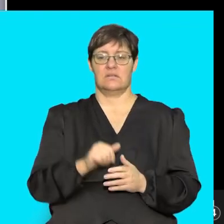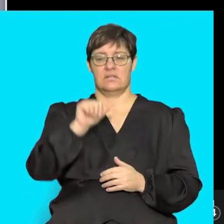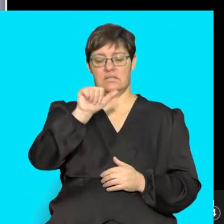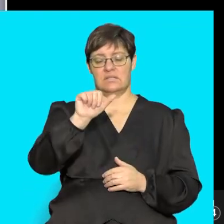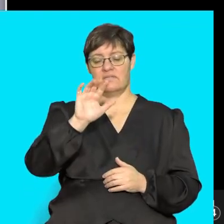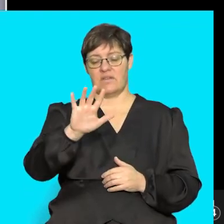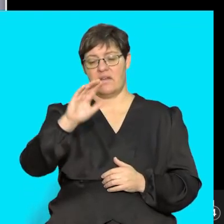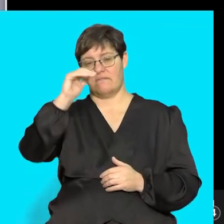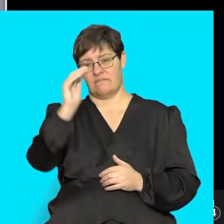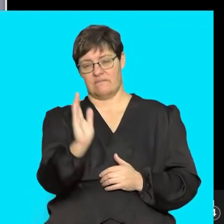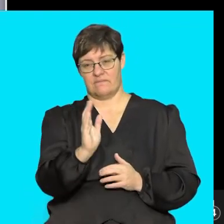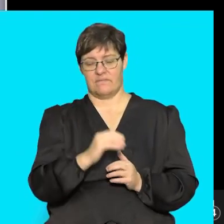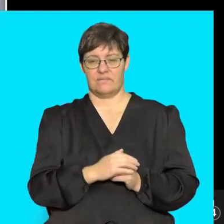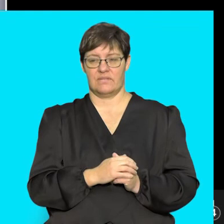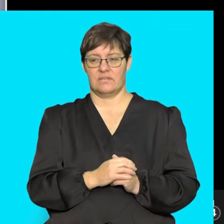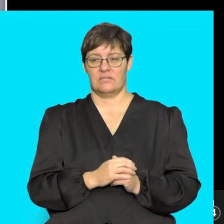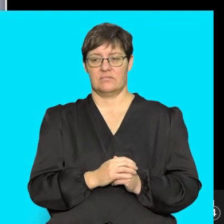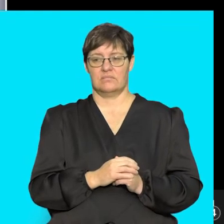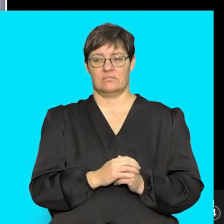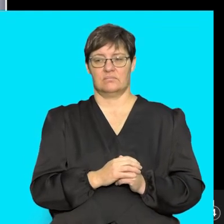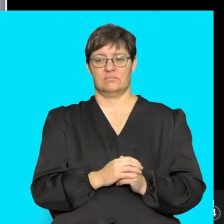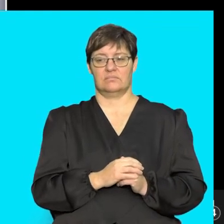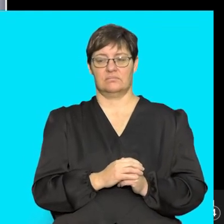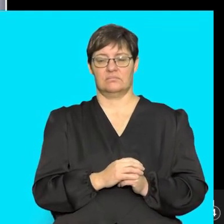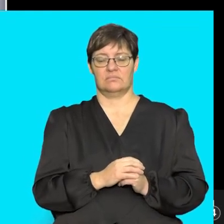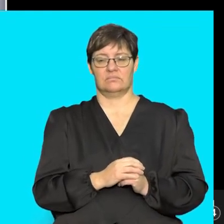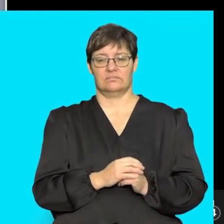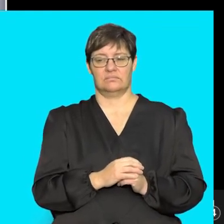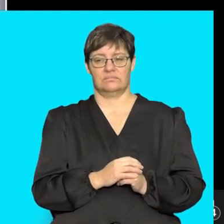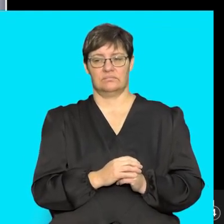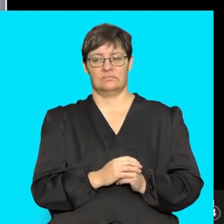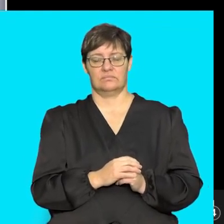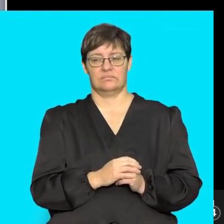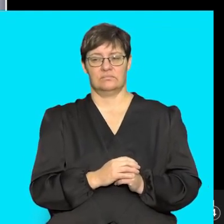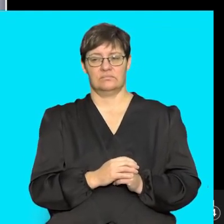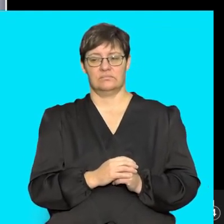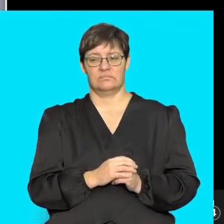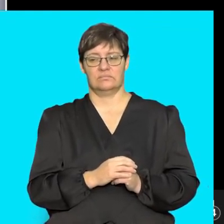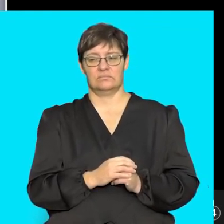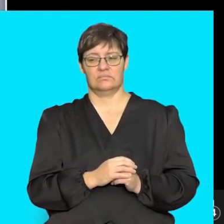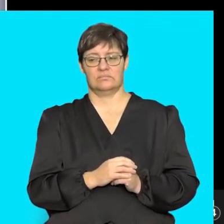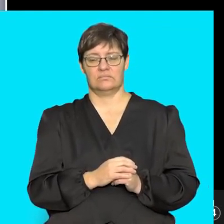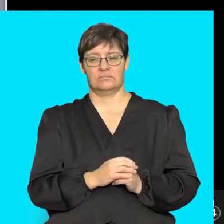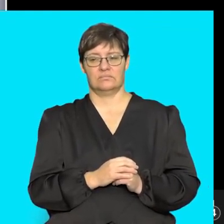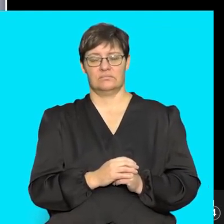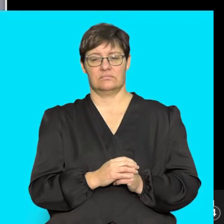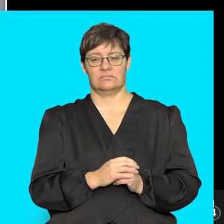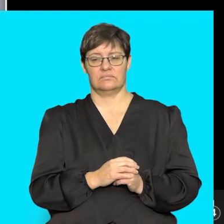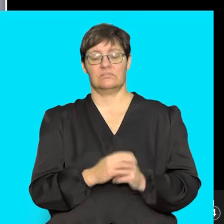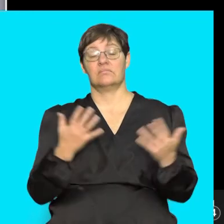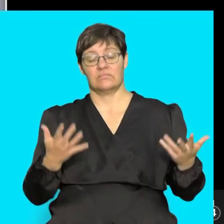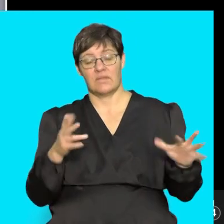1.117 bracket. Where I see X, I have to put what? 65, because 65 is what? Is